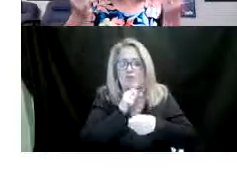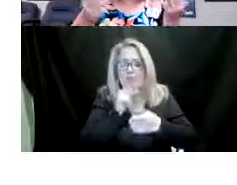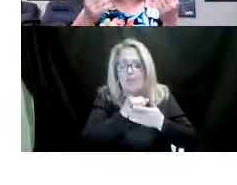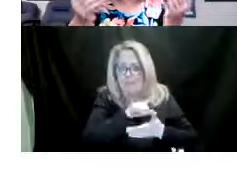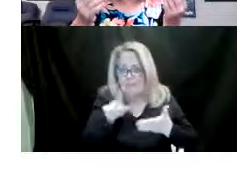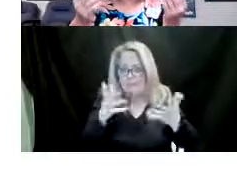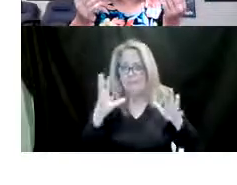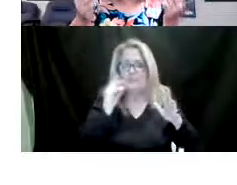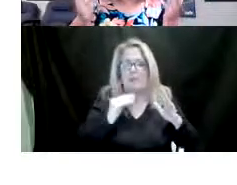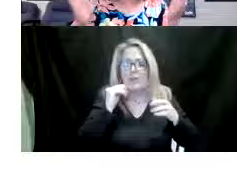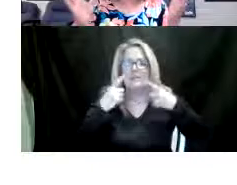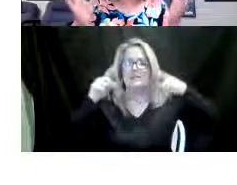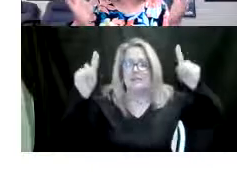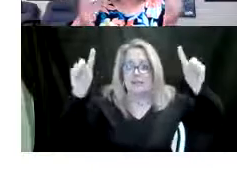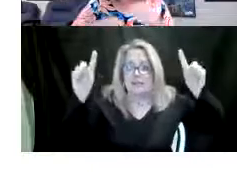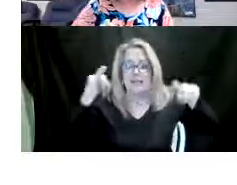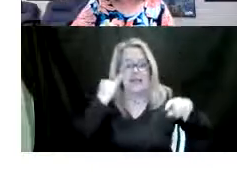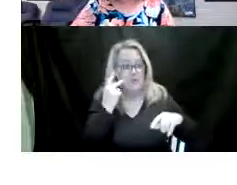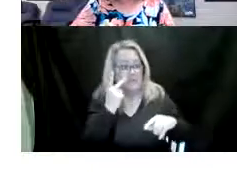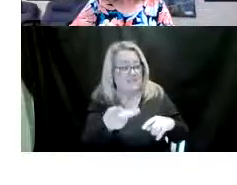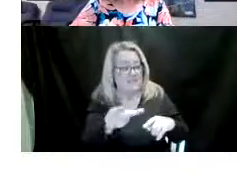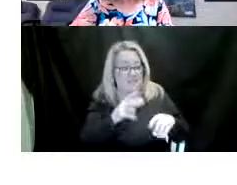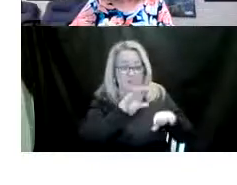and there's some frustration or it's really not working.